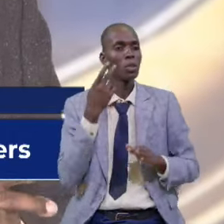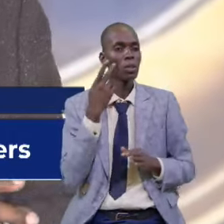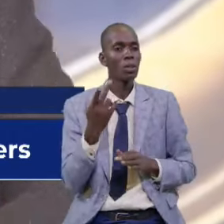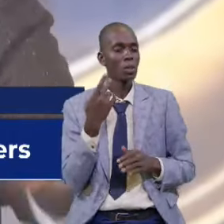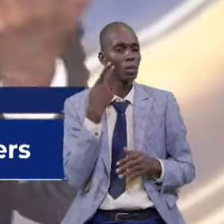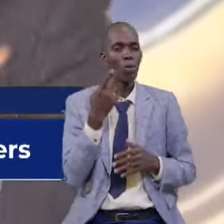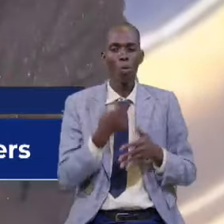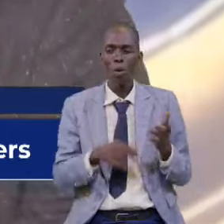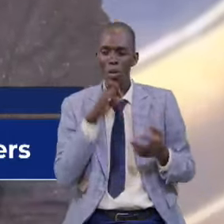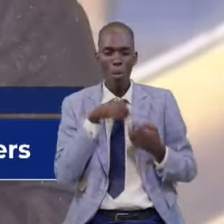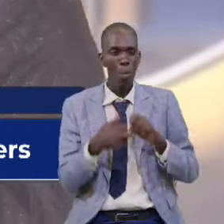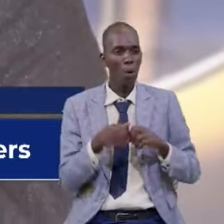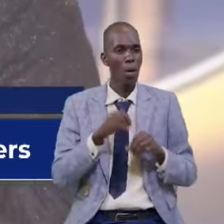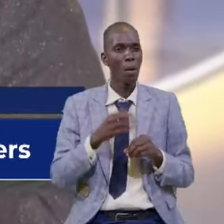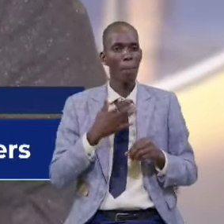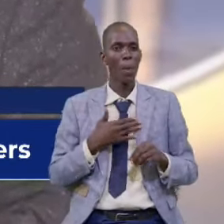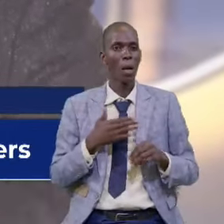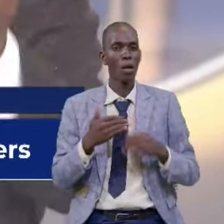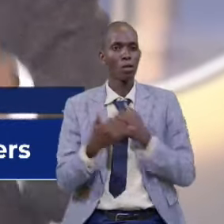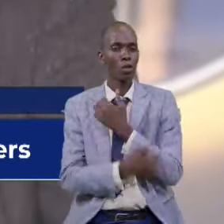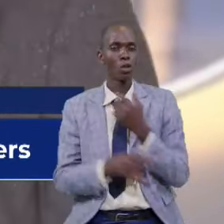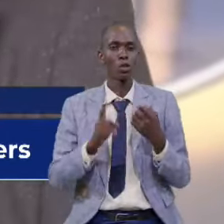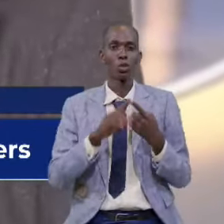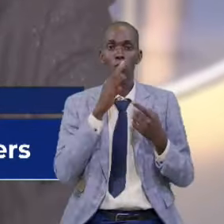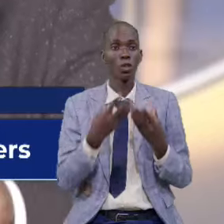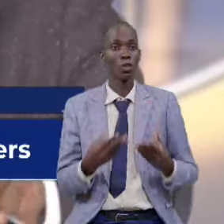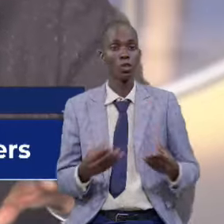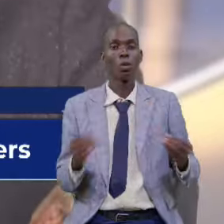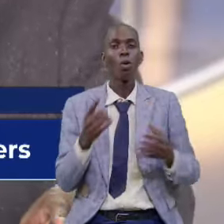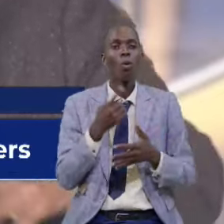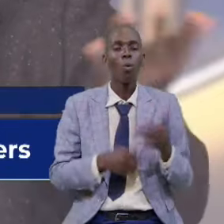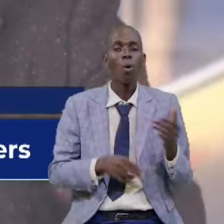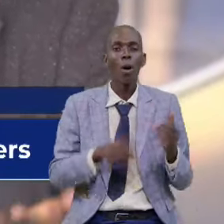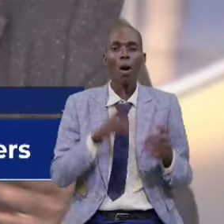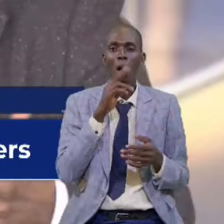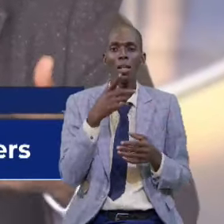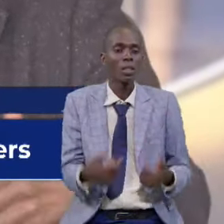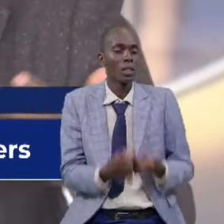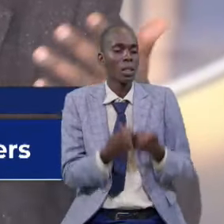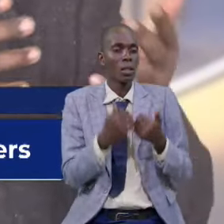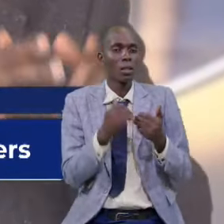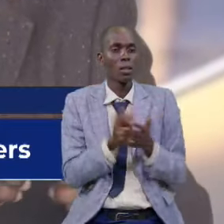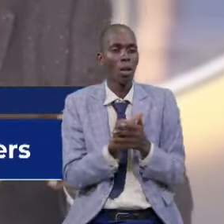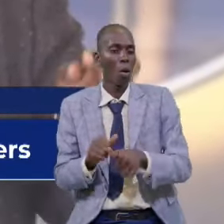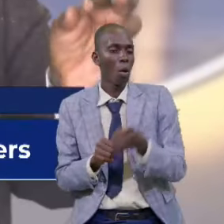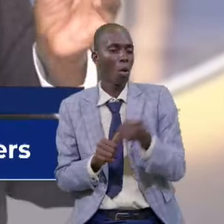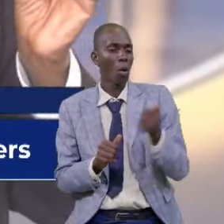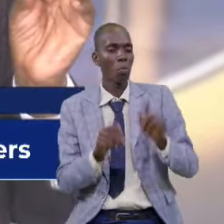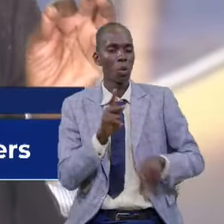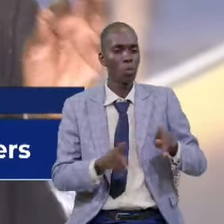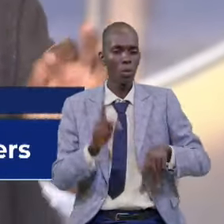be solved. What is the challenge other people have not been able to get through and propose